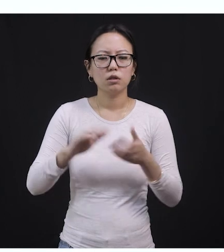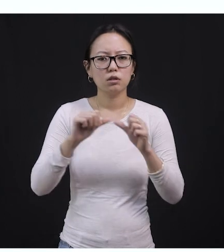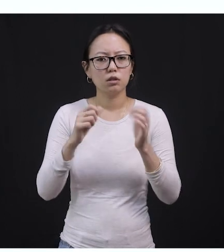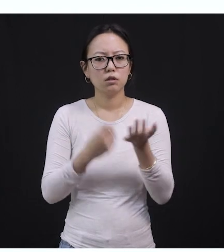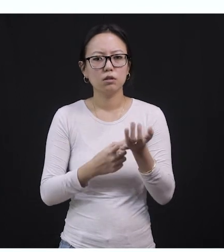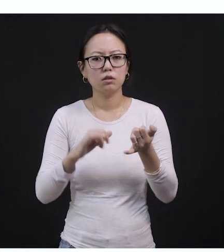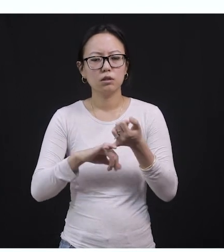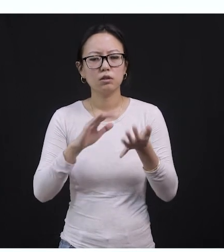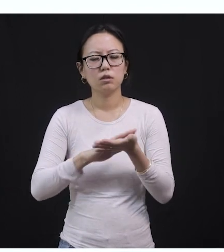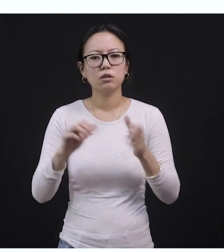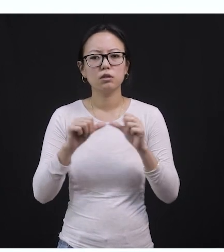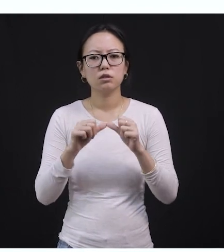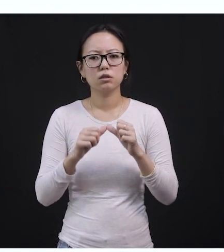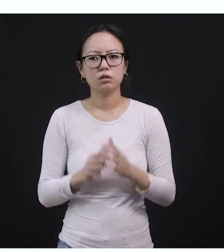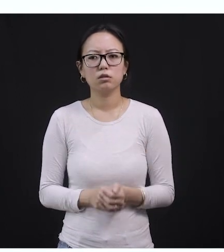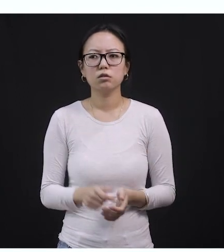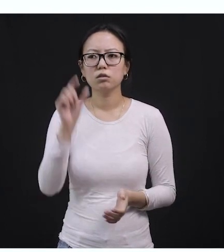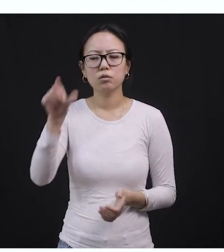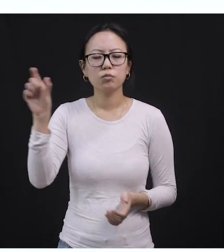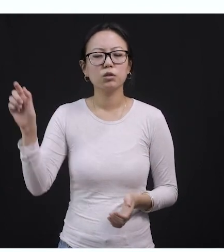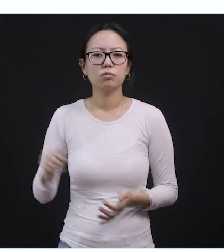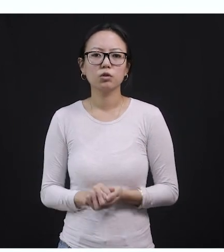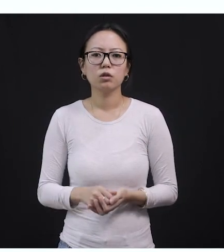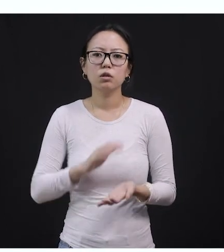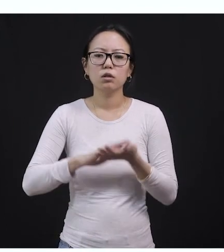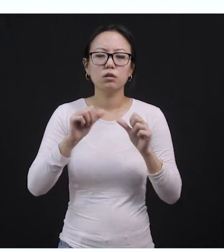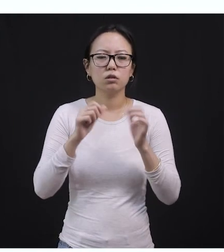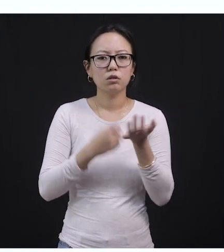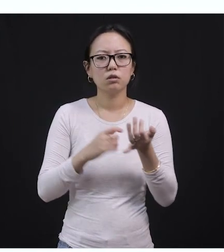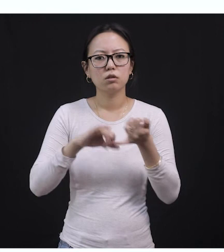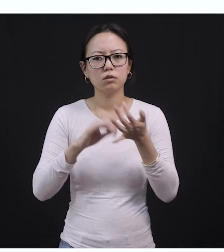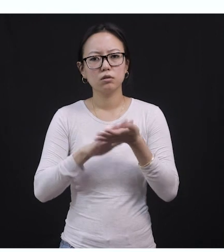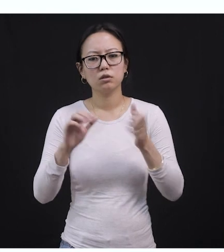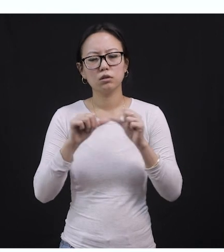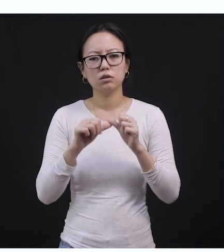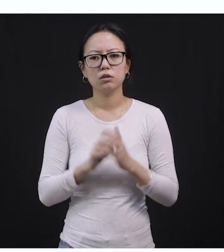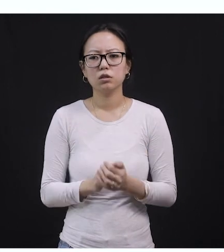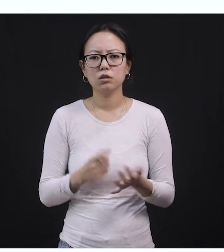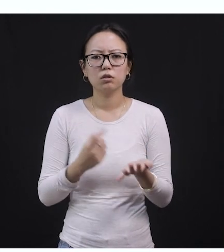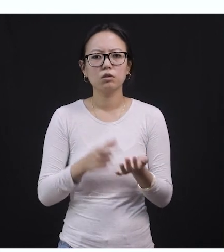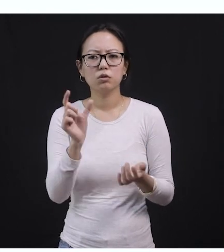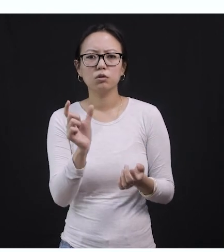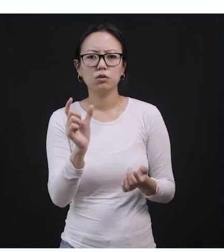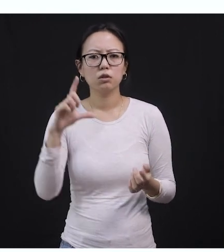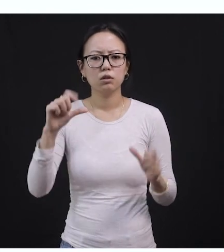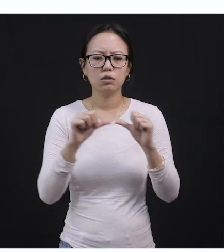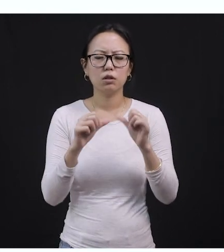his people, about how he was as a ruler, and also about the Nalanda University, right?